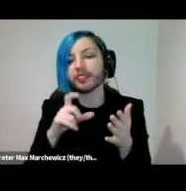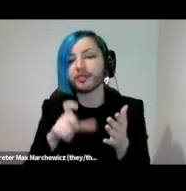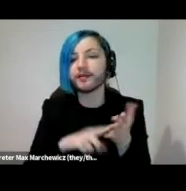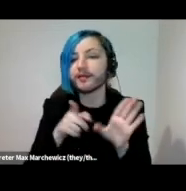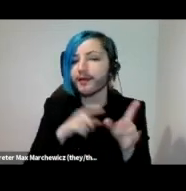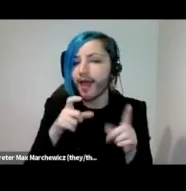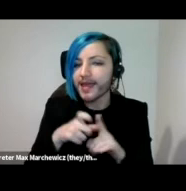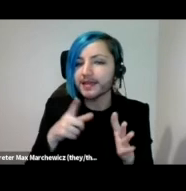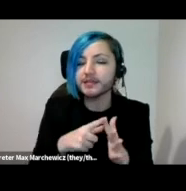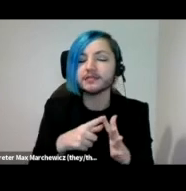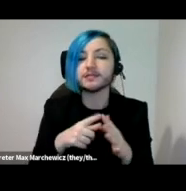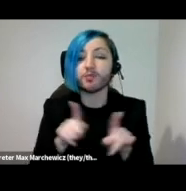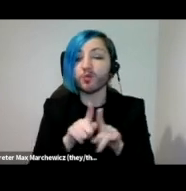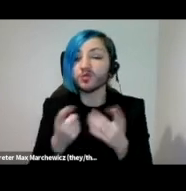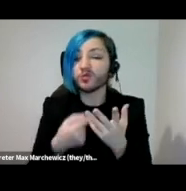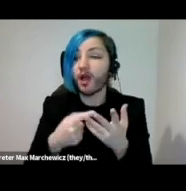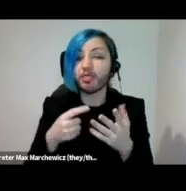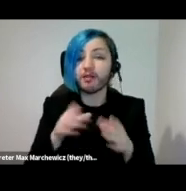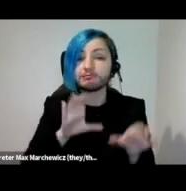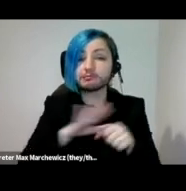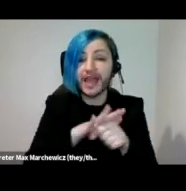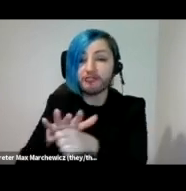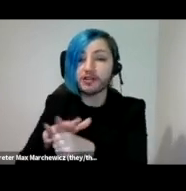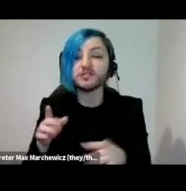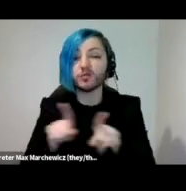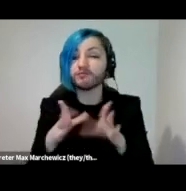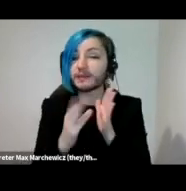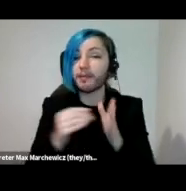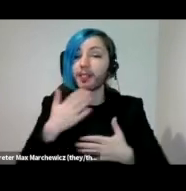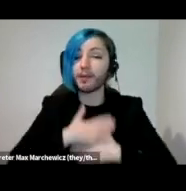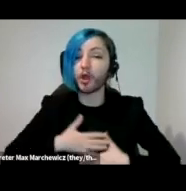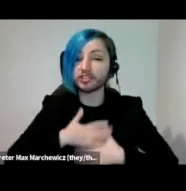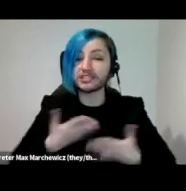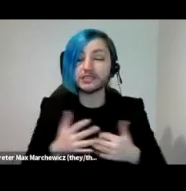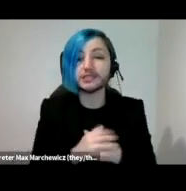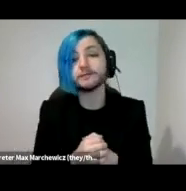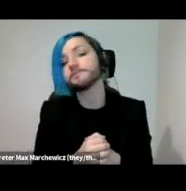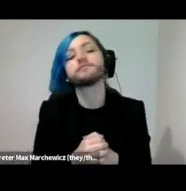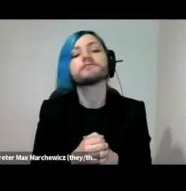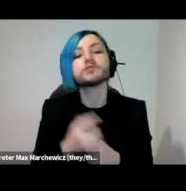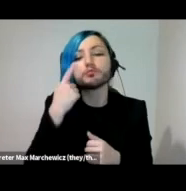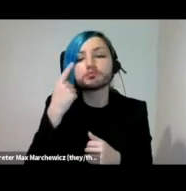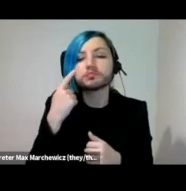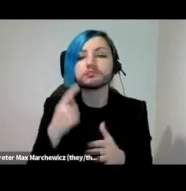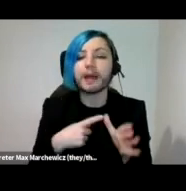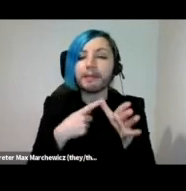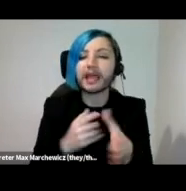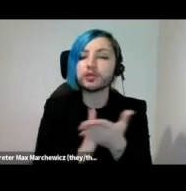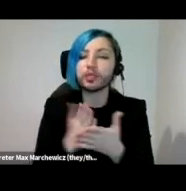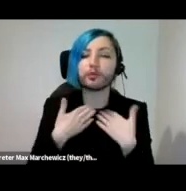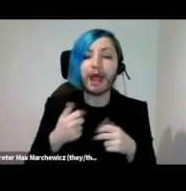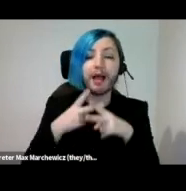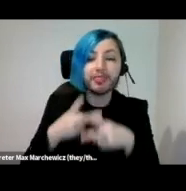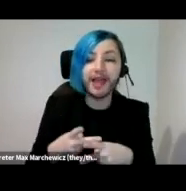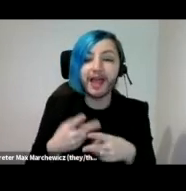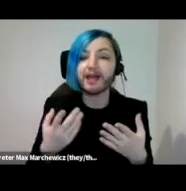fields, and colleagues who are biologists, looking at applications in healthcare, in the